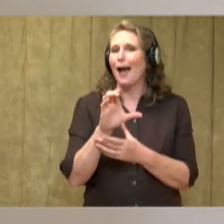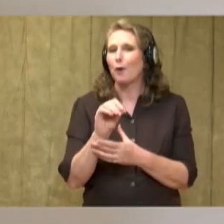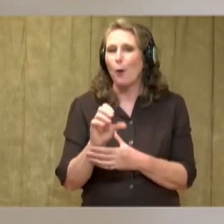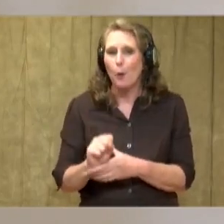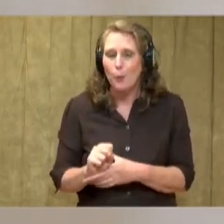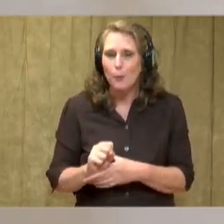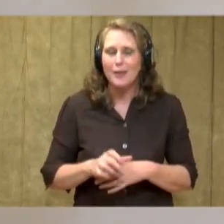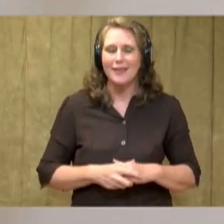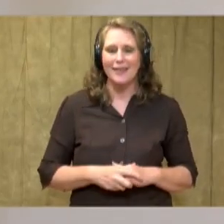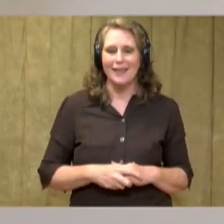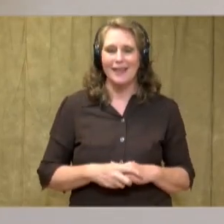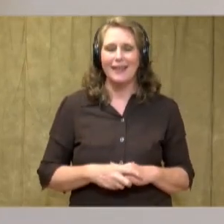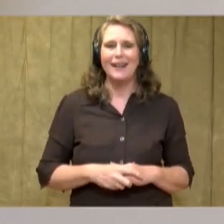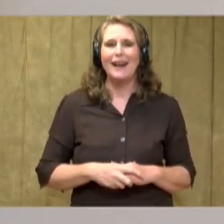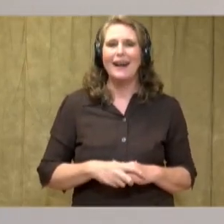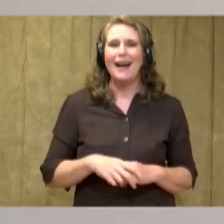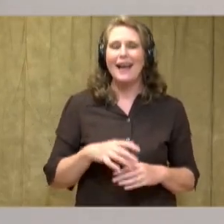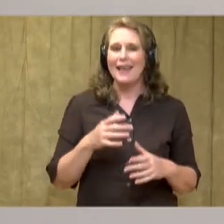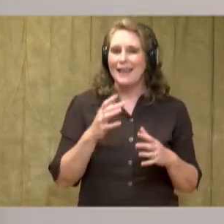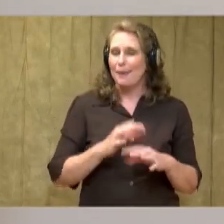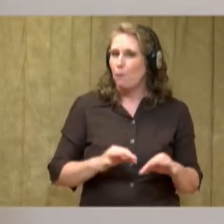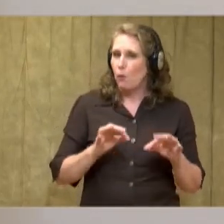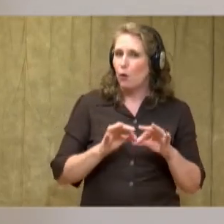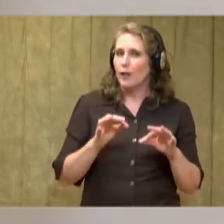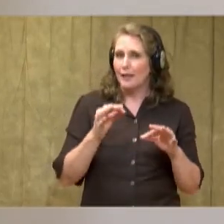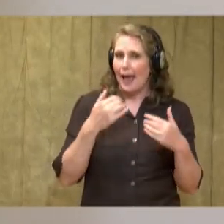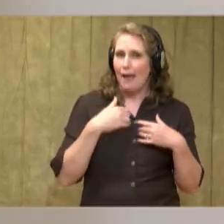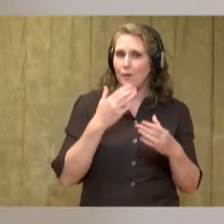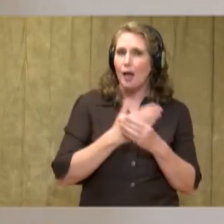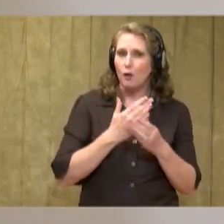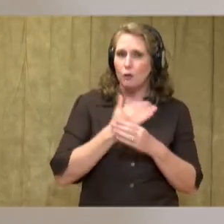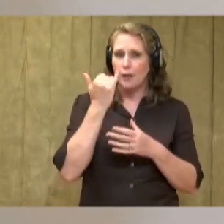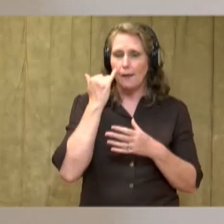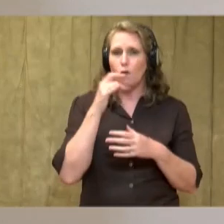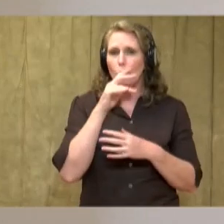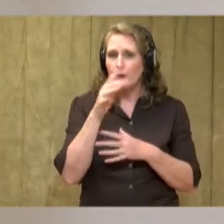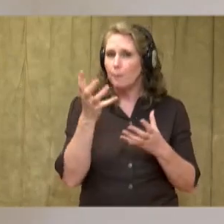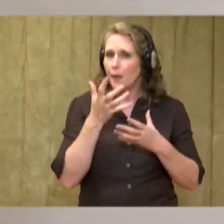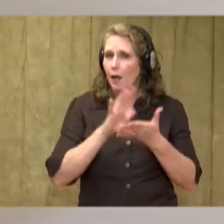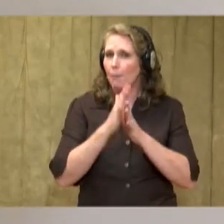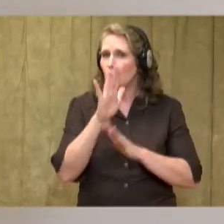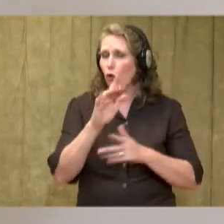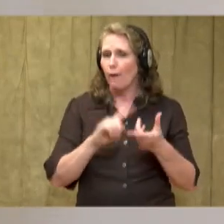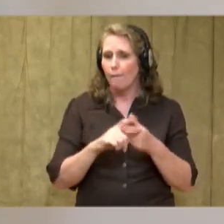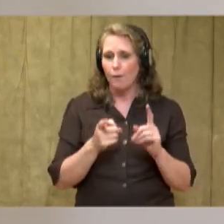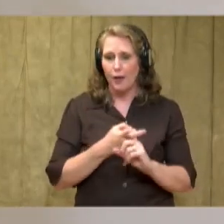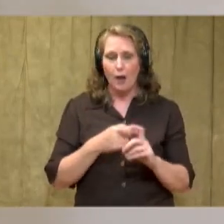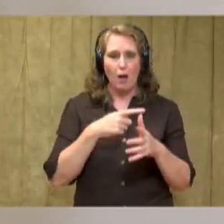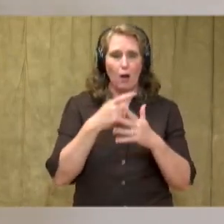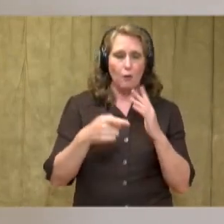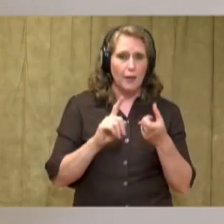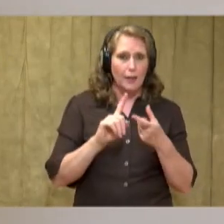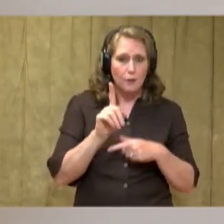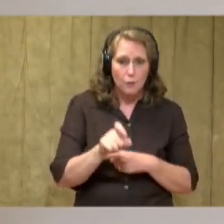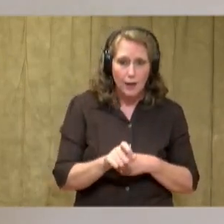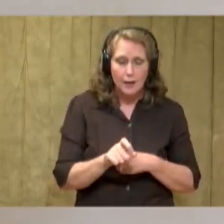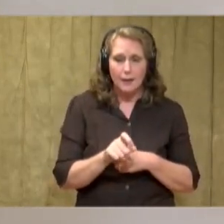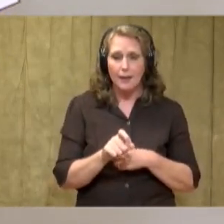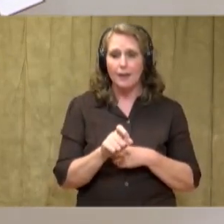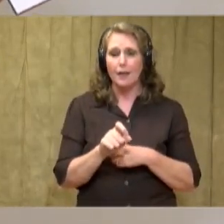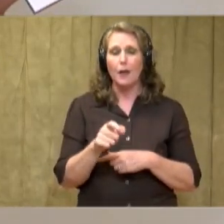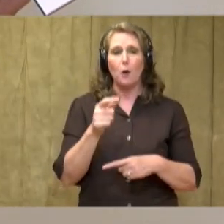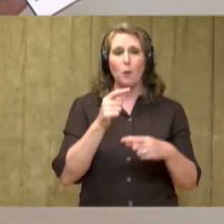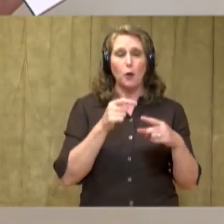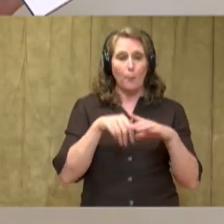Tacos! That's right. The key to making friends with a dragon is tacos. And these are all of these questions, we could go directly